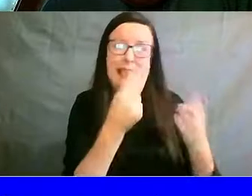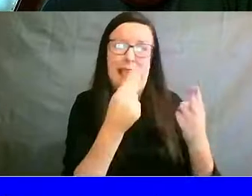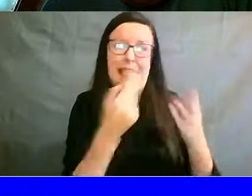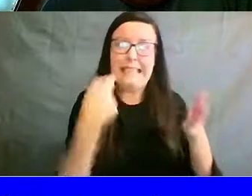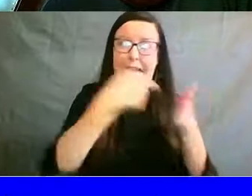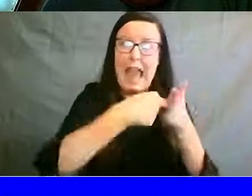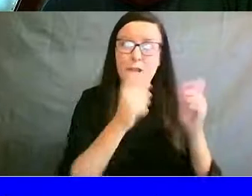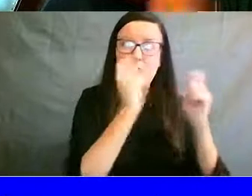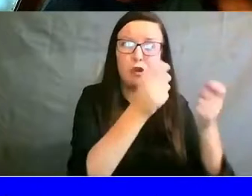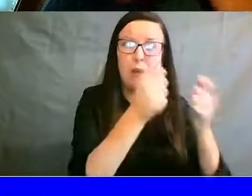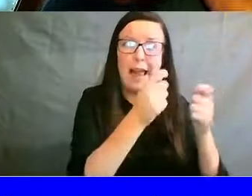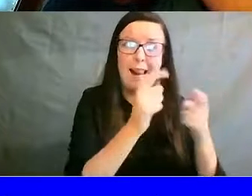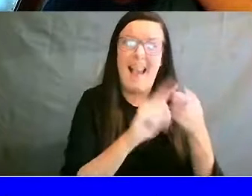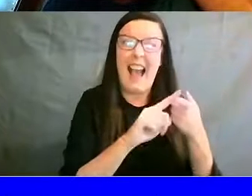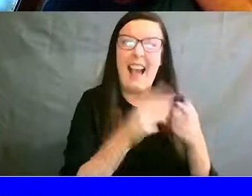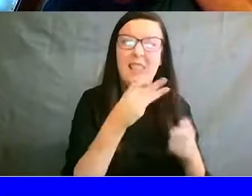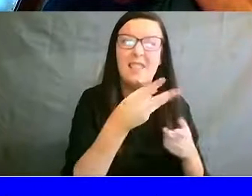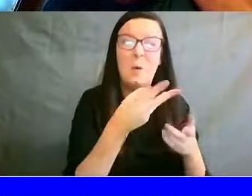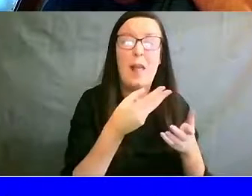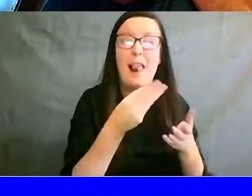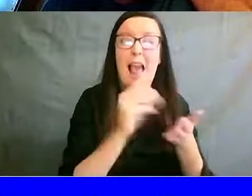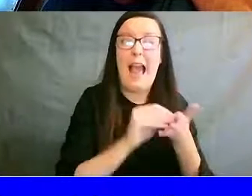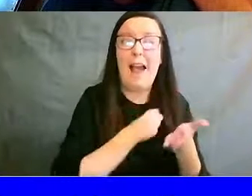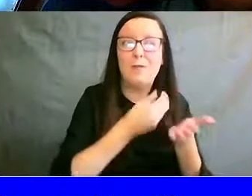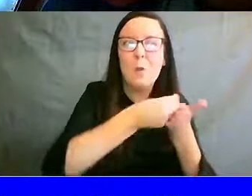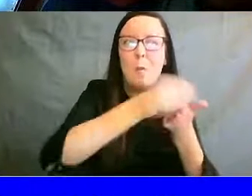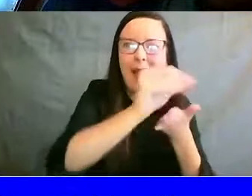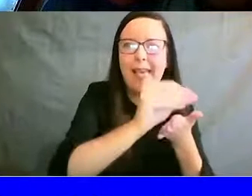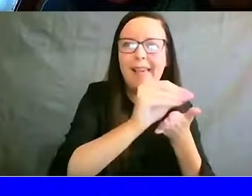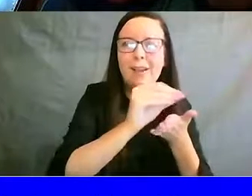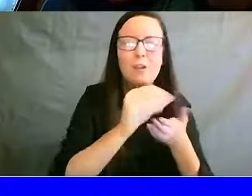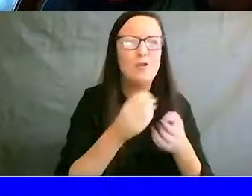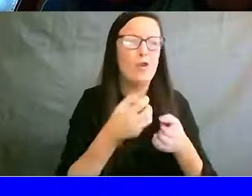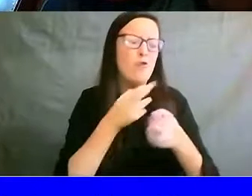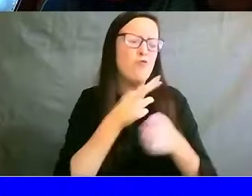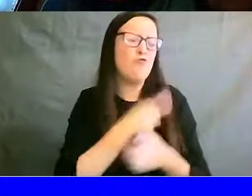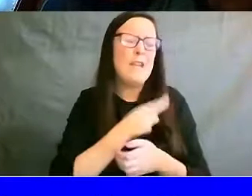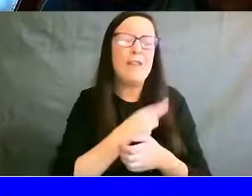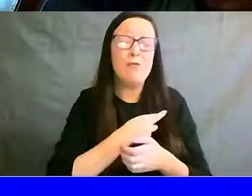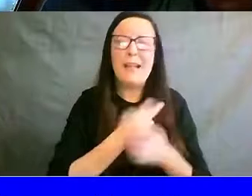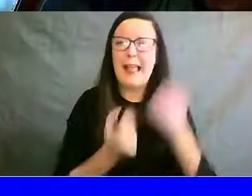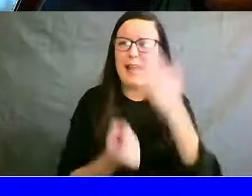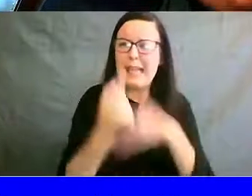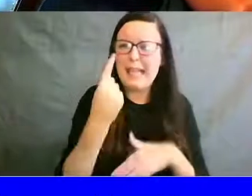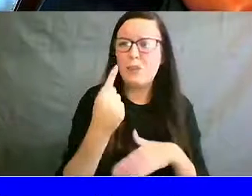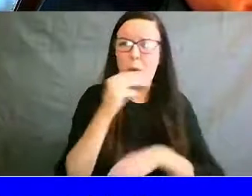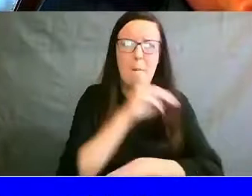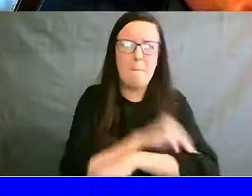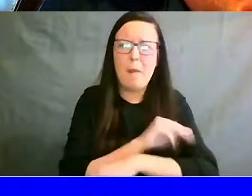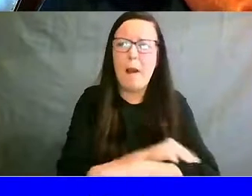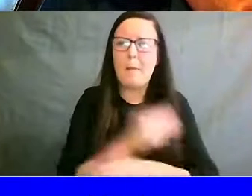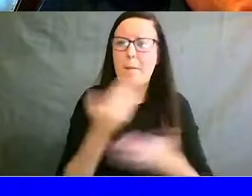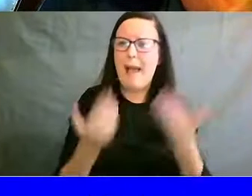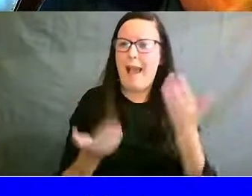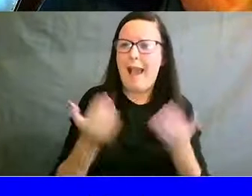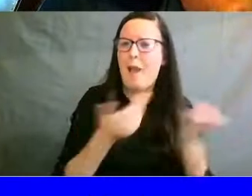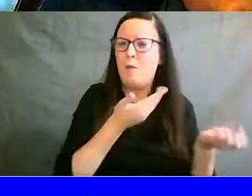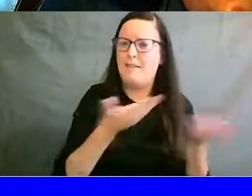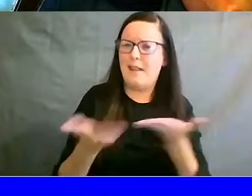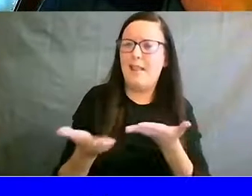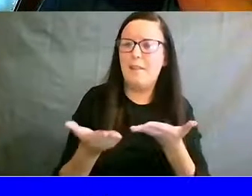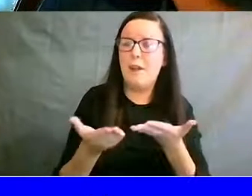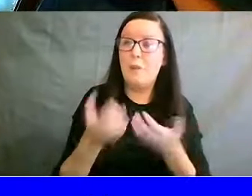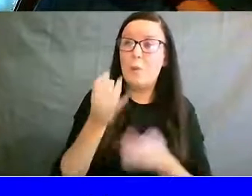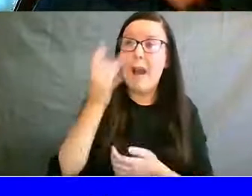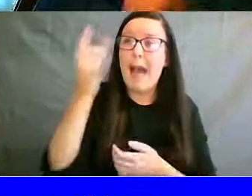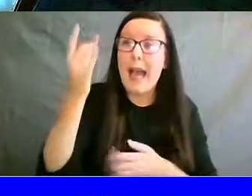they were like, well, no, hang on. So there's a real, real issue about how we get that delivered. And we're asking the government to show leadership on that, but